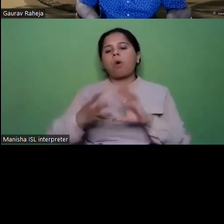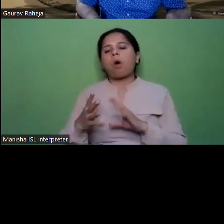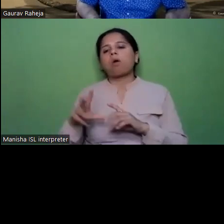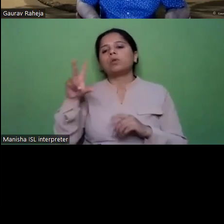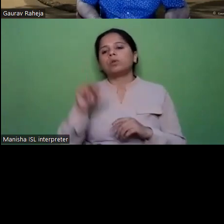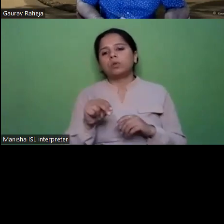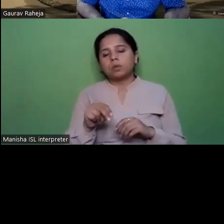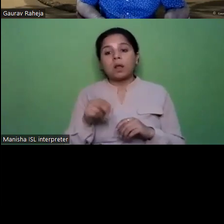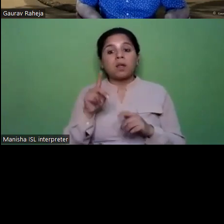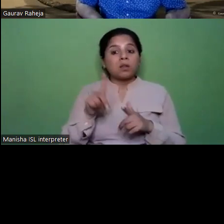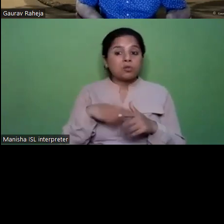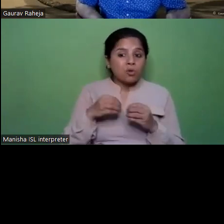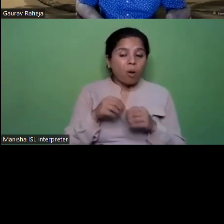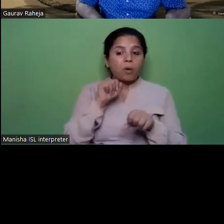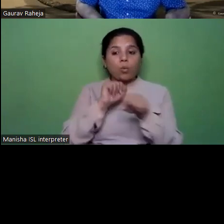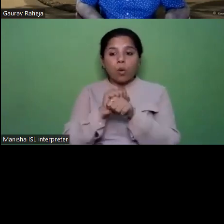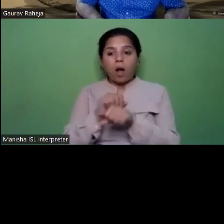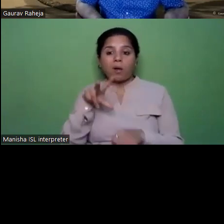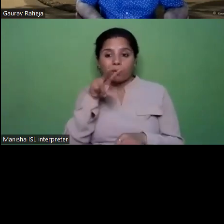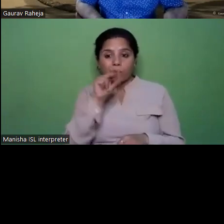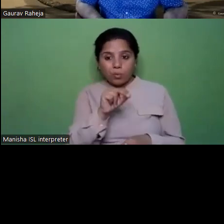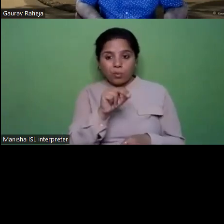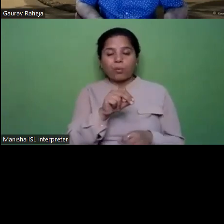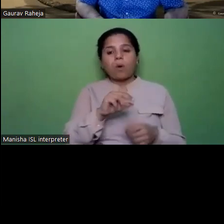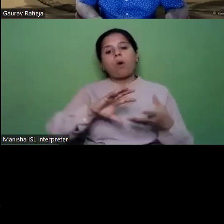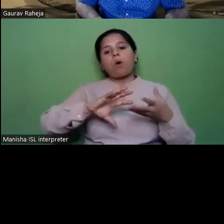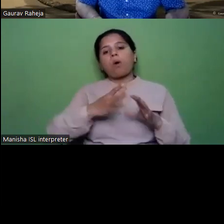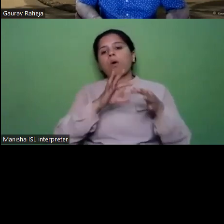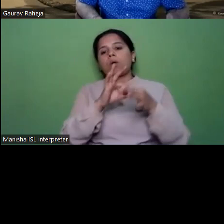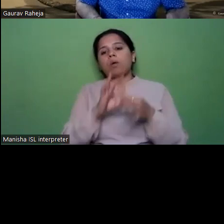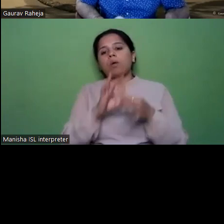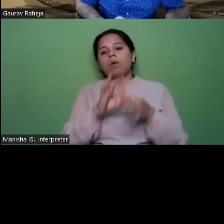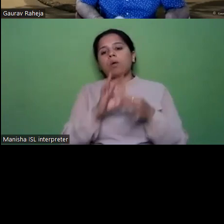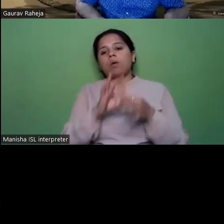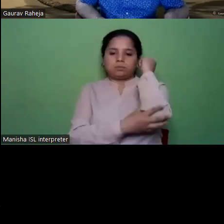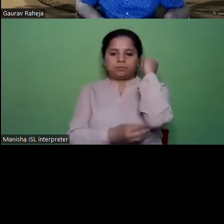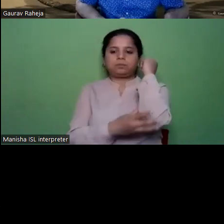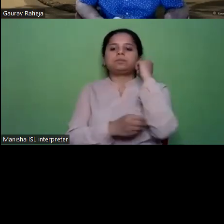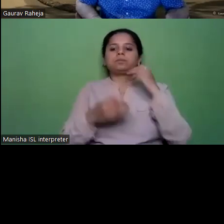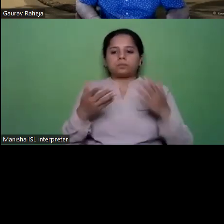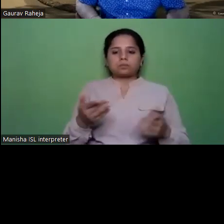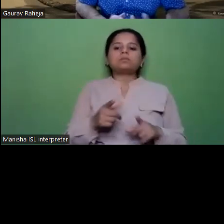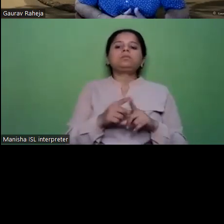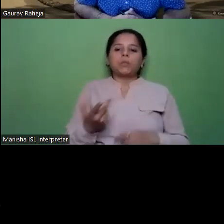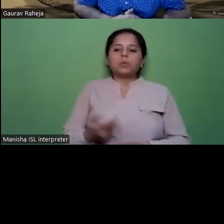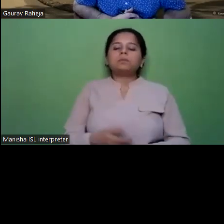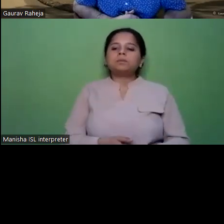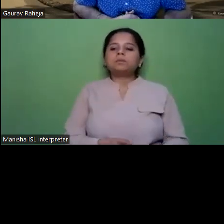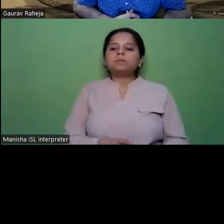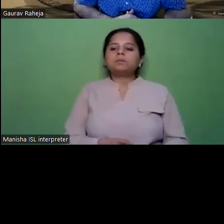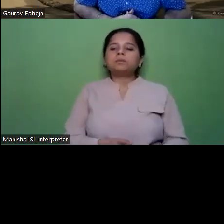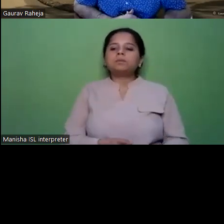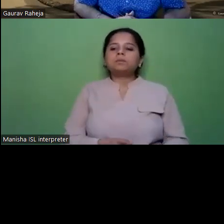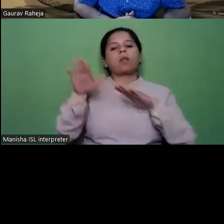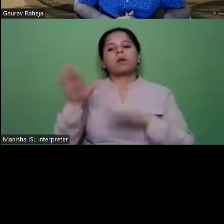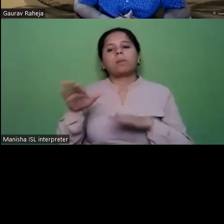it was denied work and employment, it ultimately led to poverty. It ultimately led to more